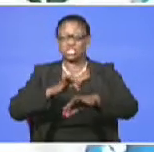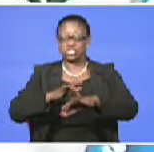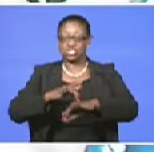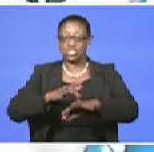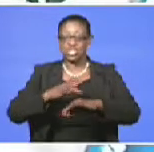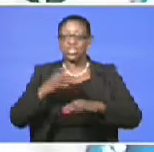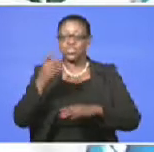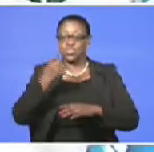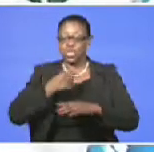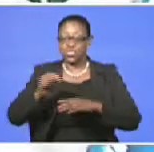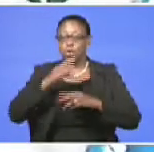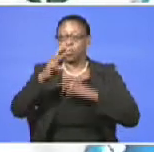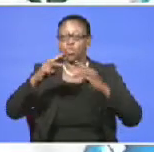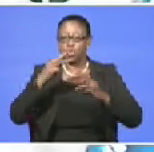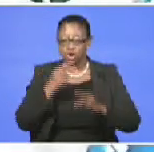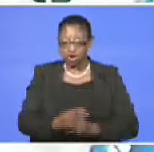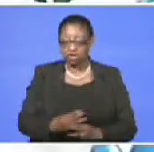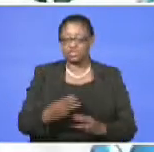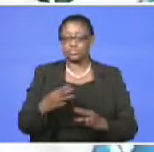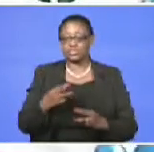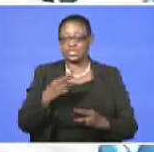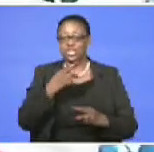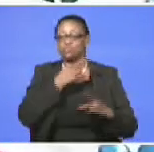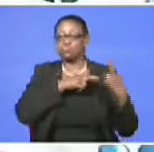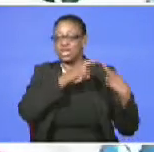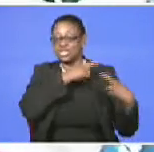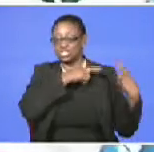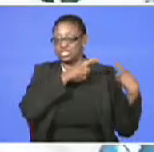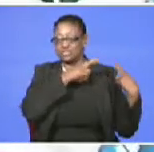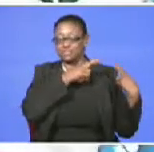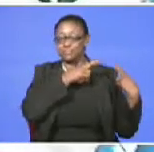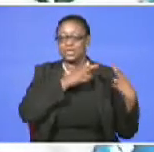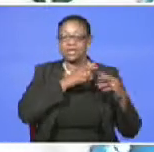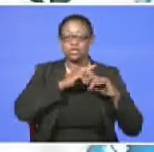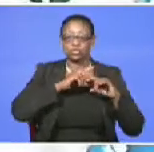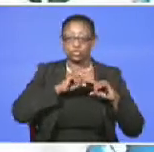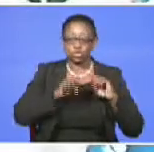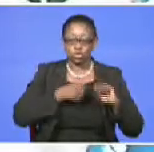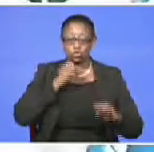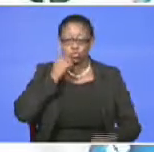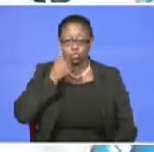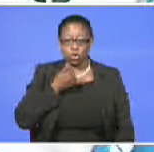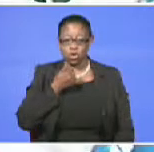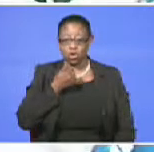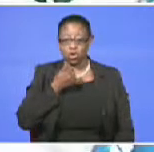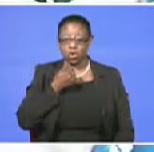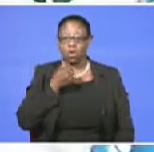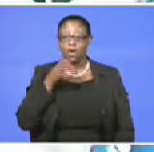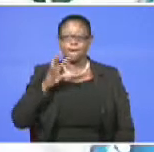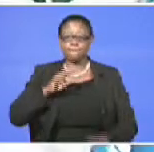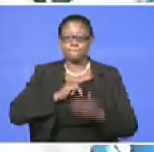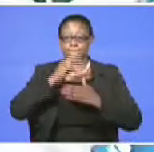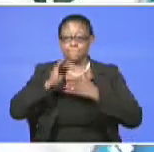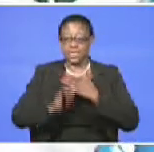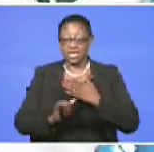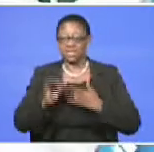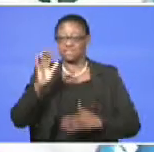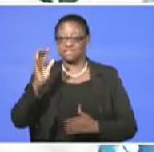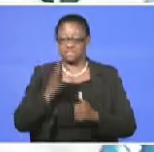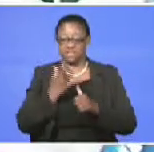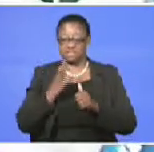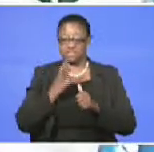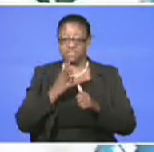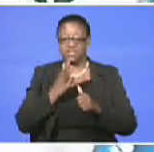international religious community. And so, tomorrow, Sunday, the 5th of May, the